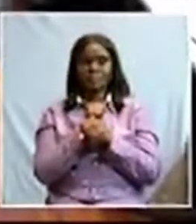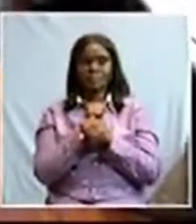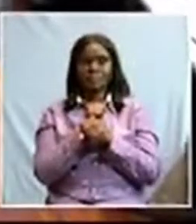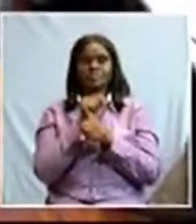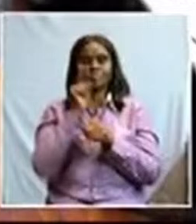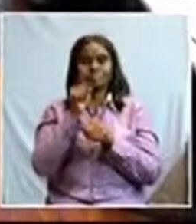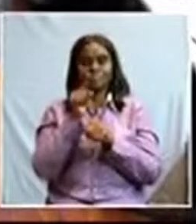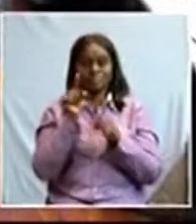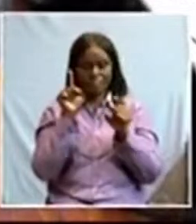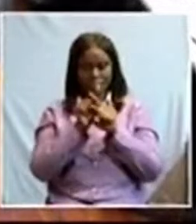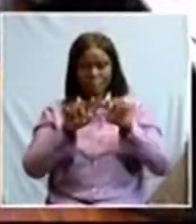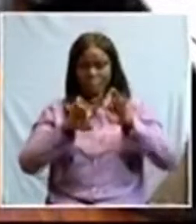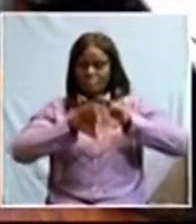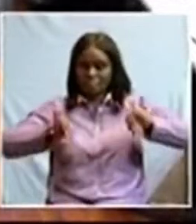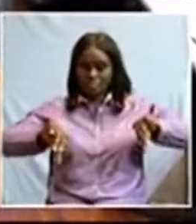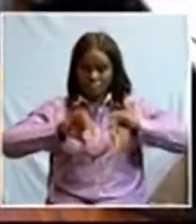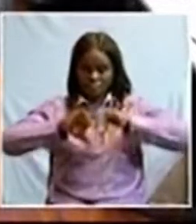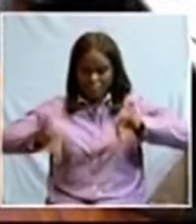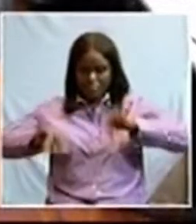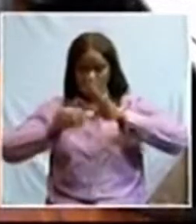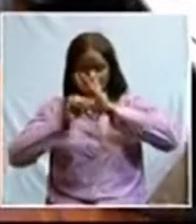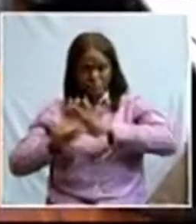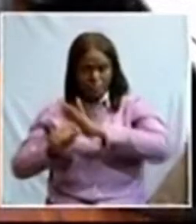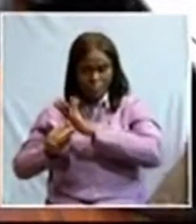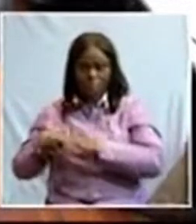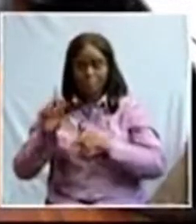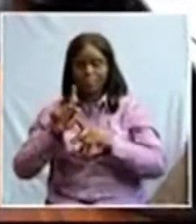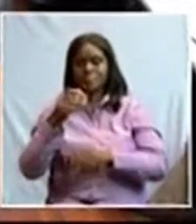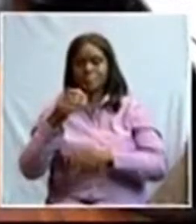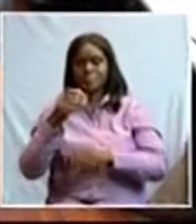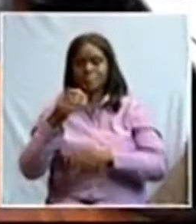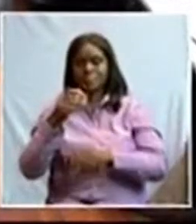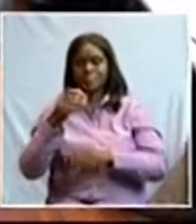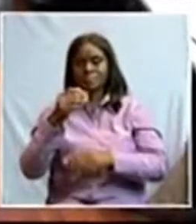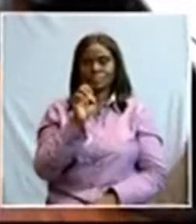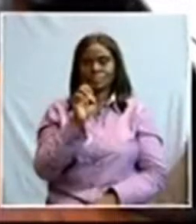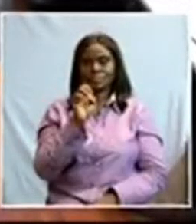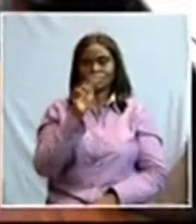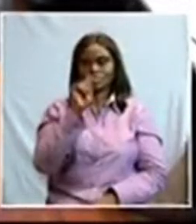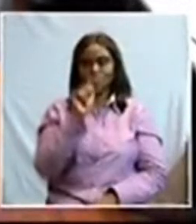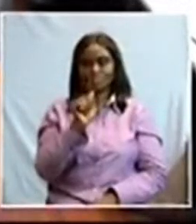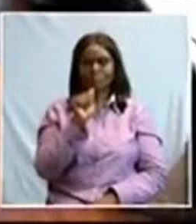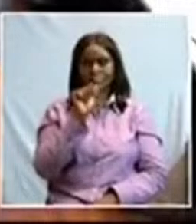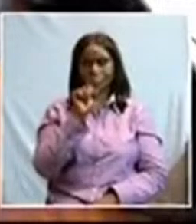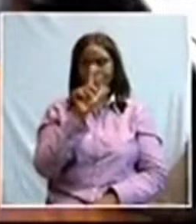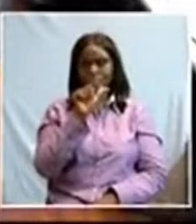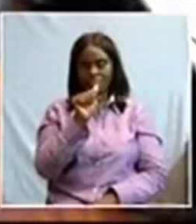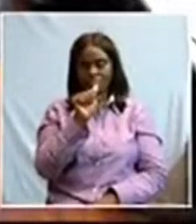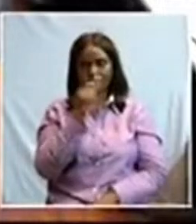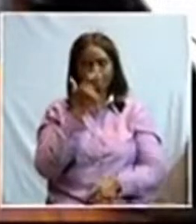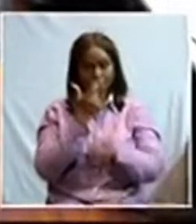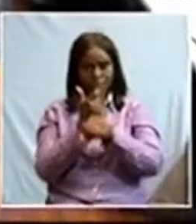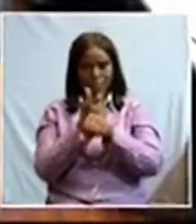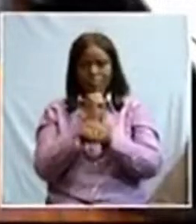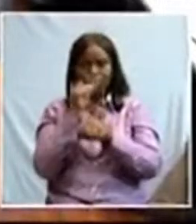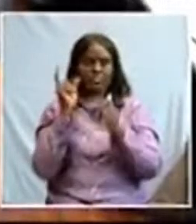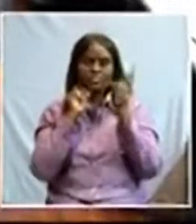You are segregating the people of Katetaula, they had to reach. Don't get